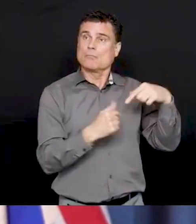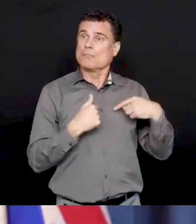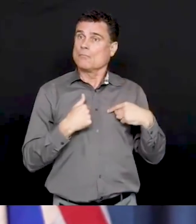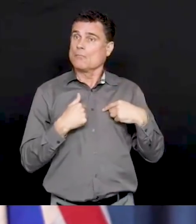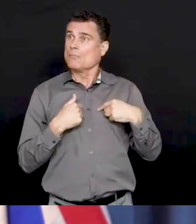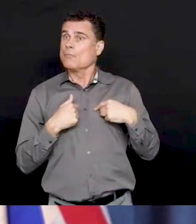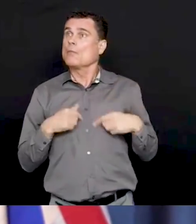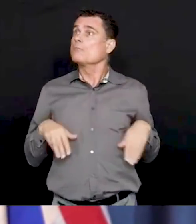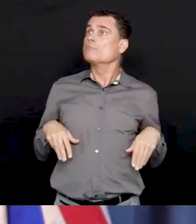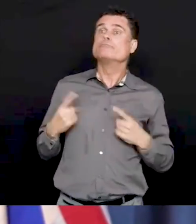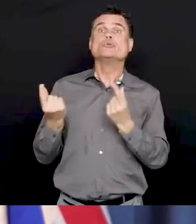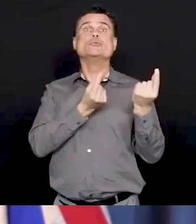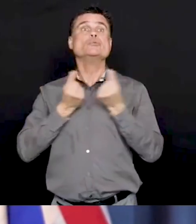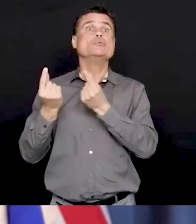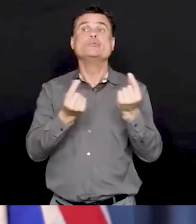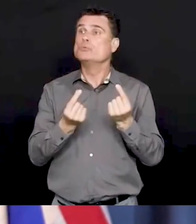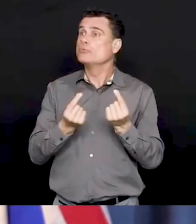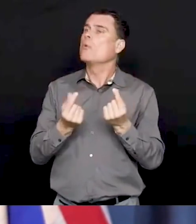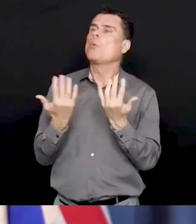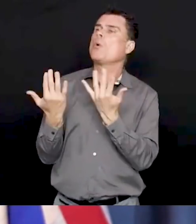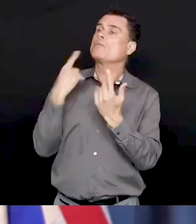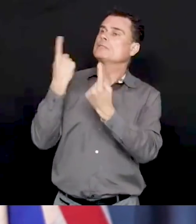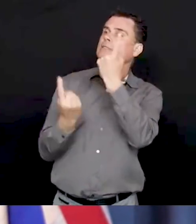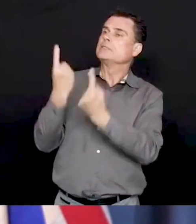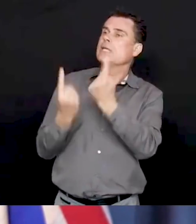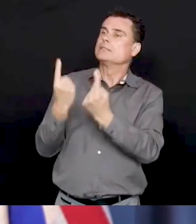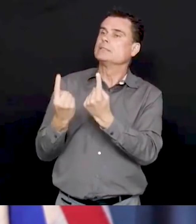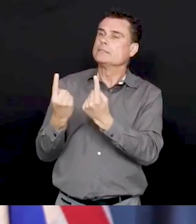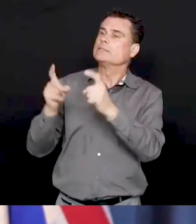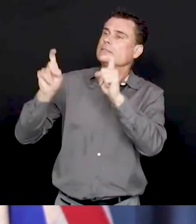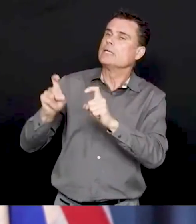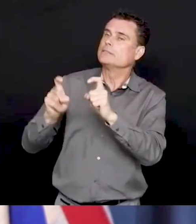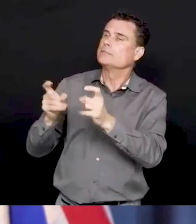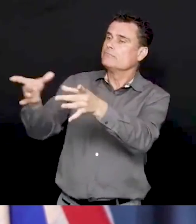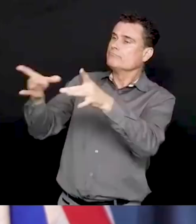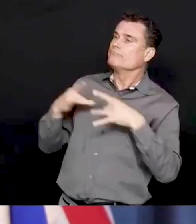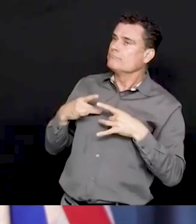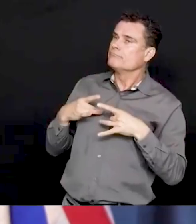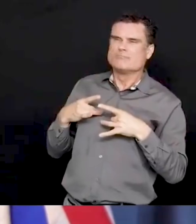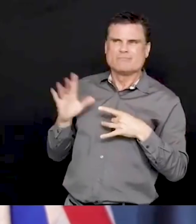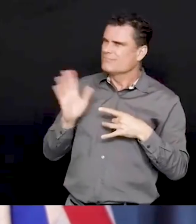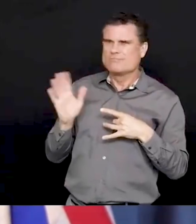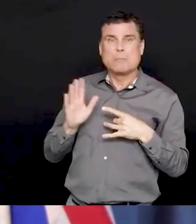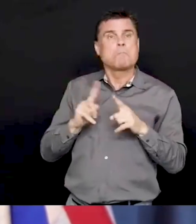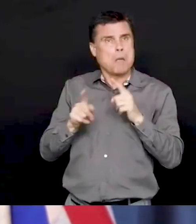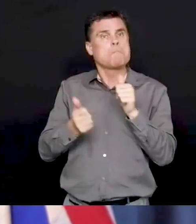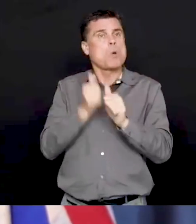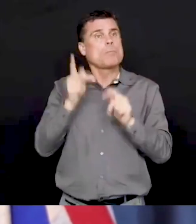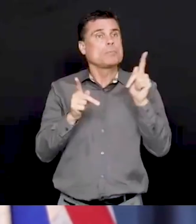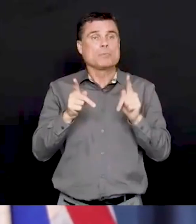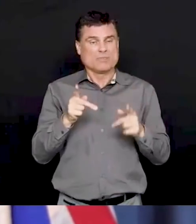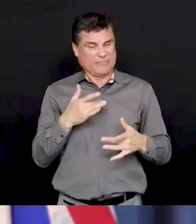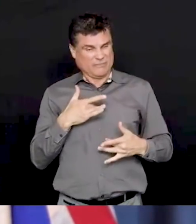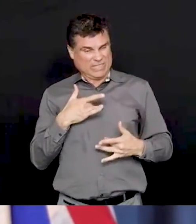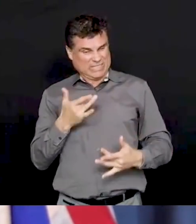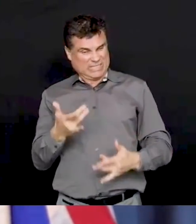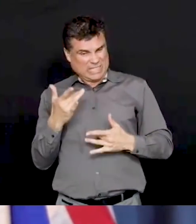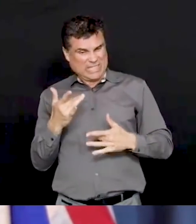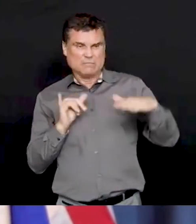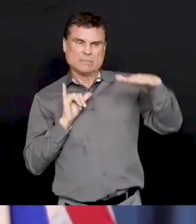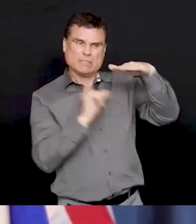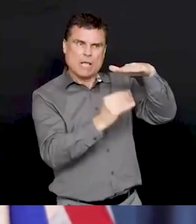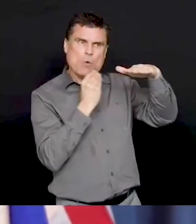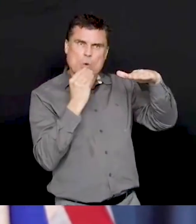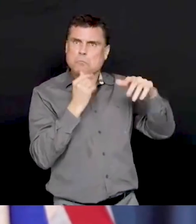explained a few times, has changed so that we are focused. The large number of tests we're still doing, over 3,000 tests a